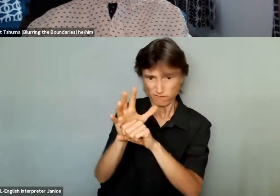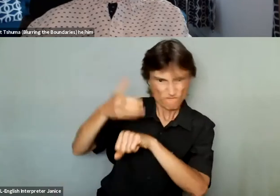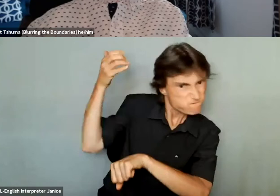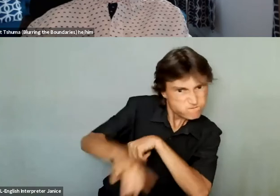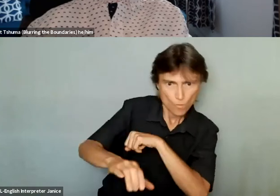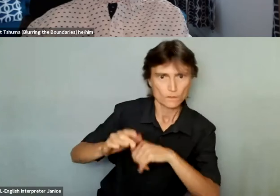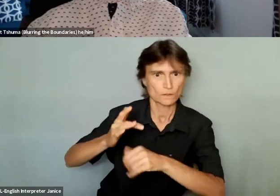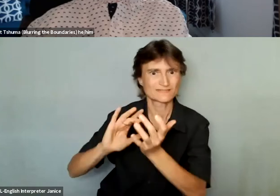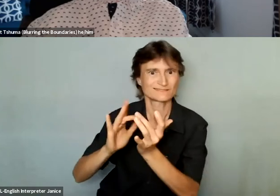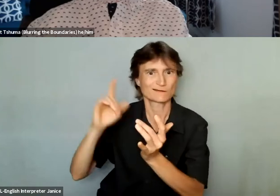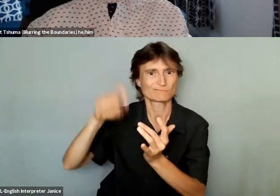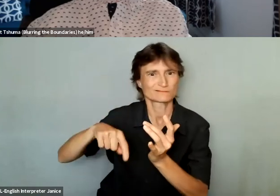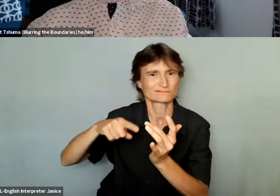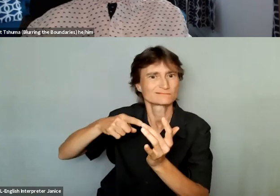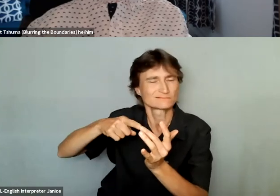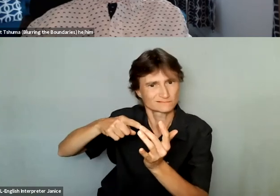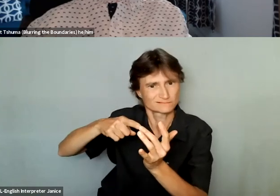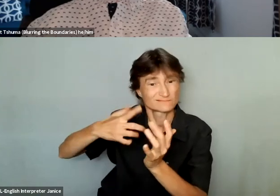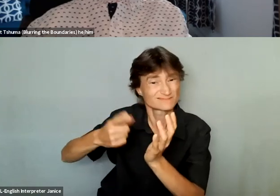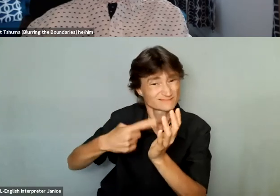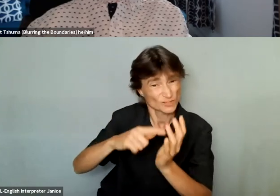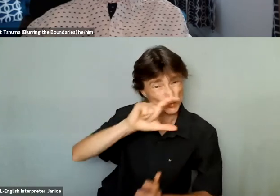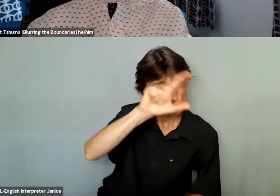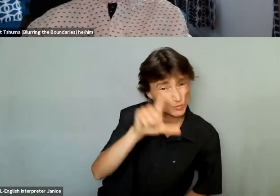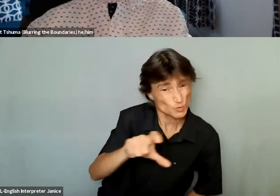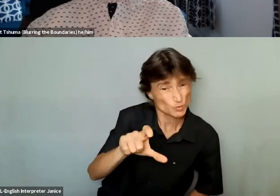And in some cases, rather than using a Zoom call, we'll be using